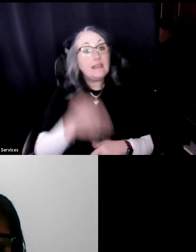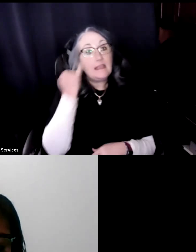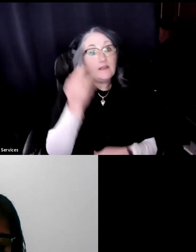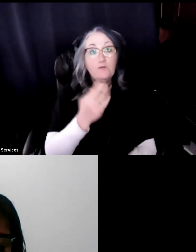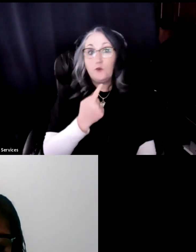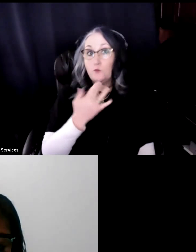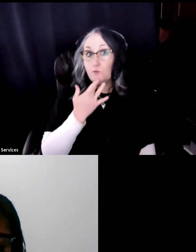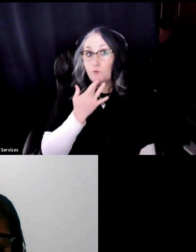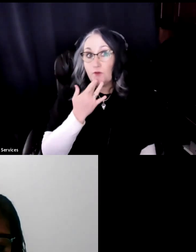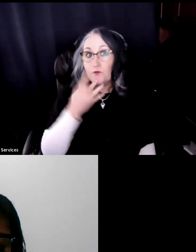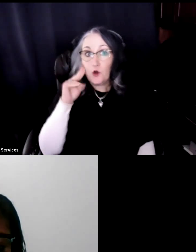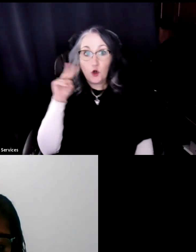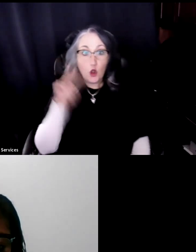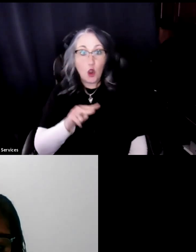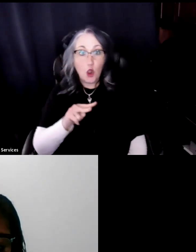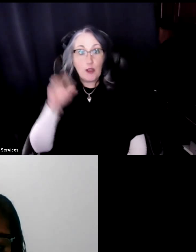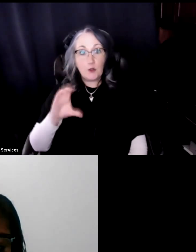prefer to look